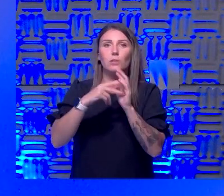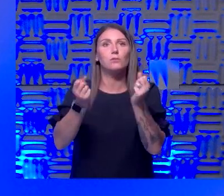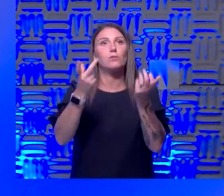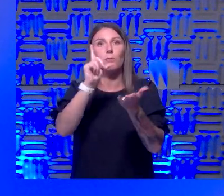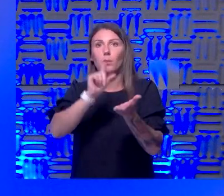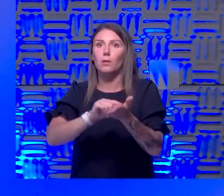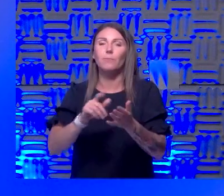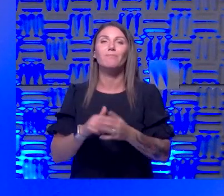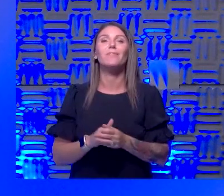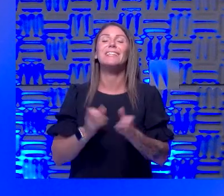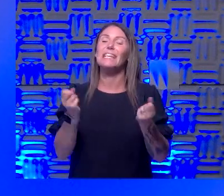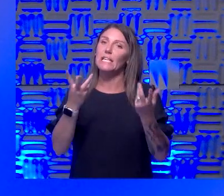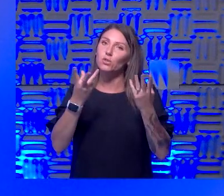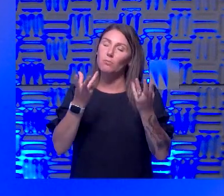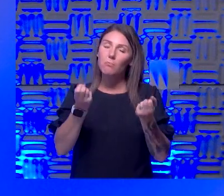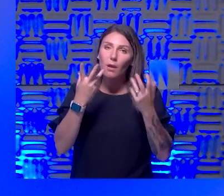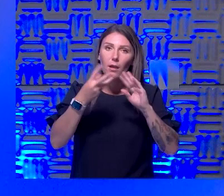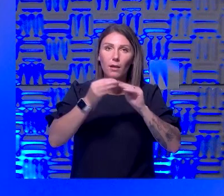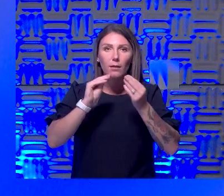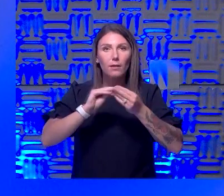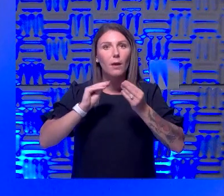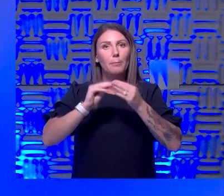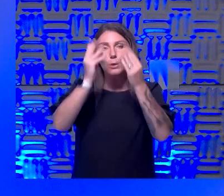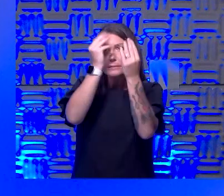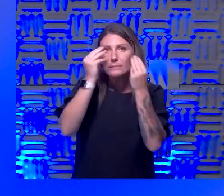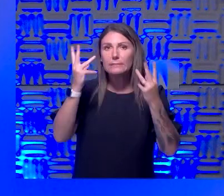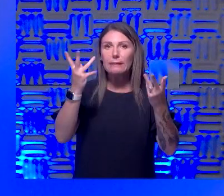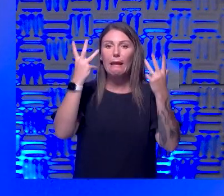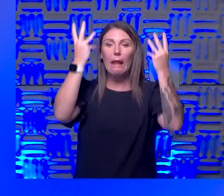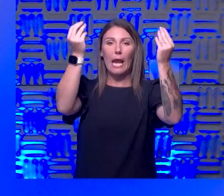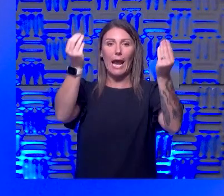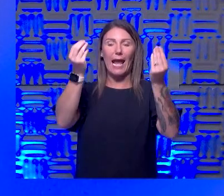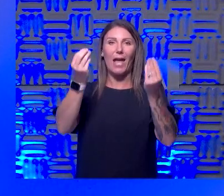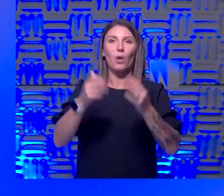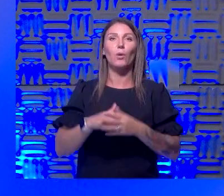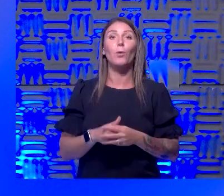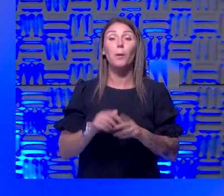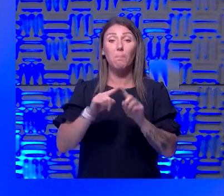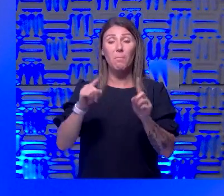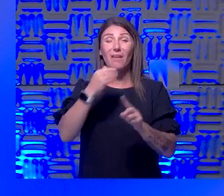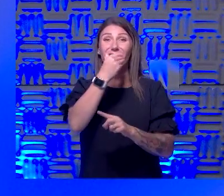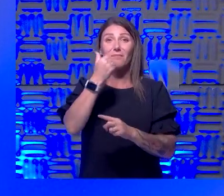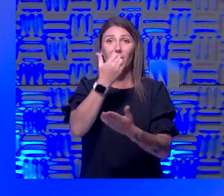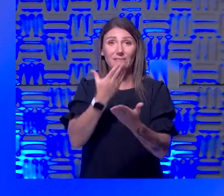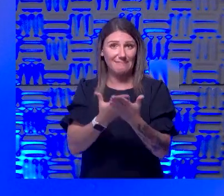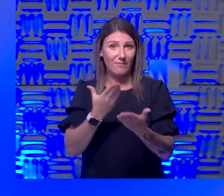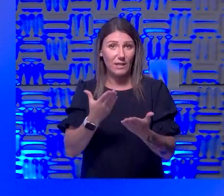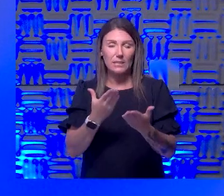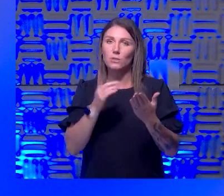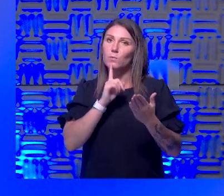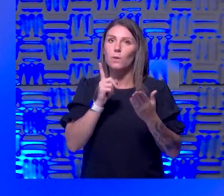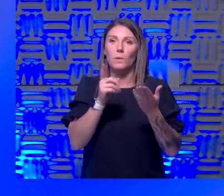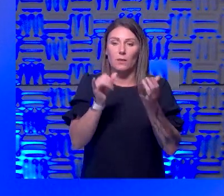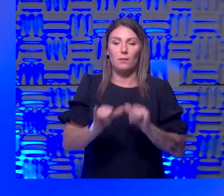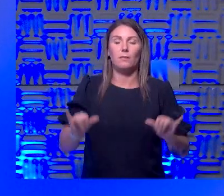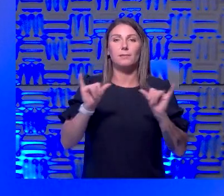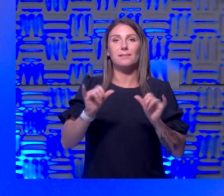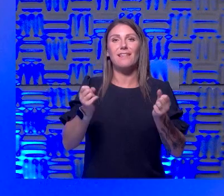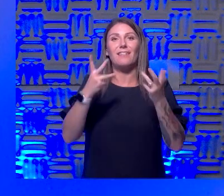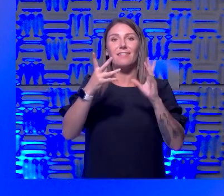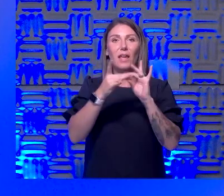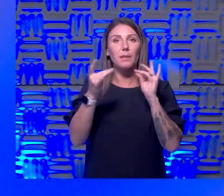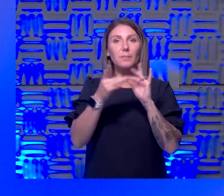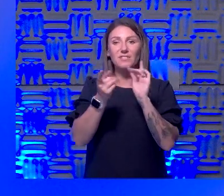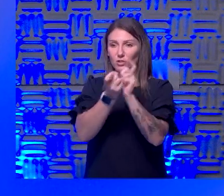there are a lot of numbers and data out there. So the best evidence that we have, and this has really been consistent, I know a lot of our messages